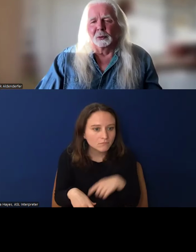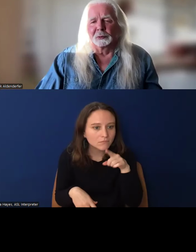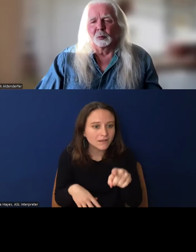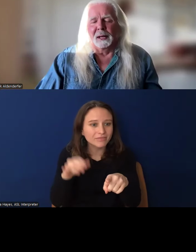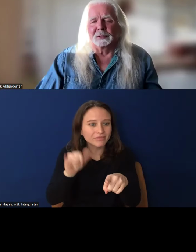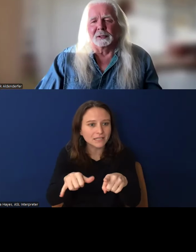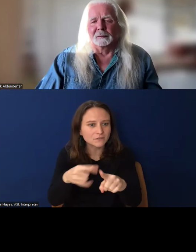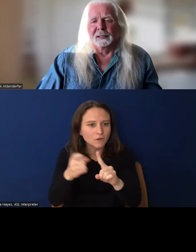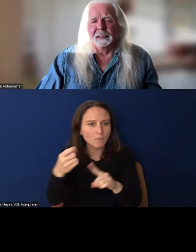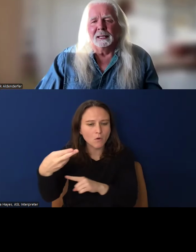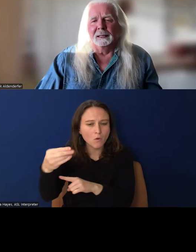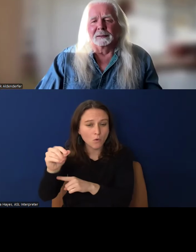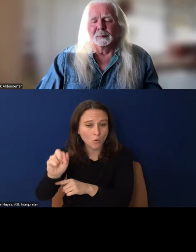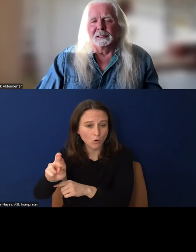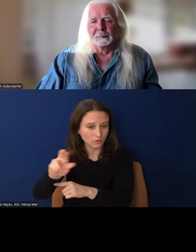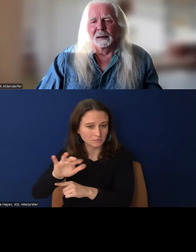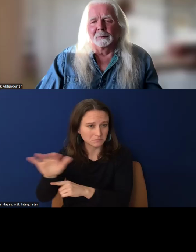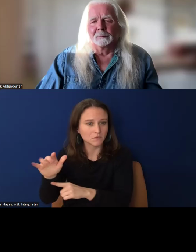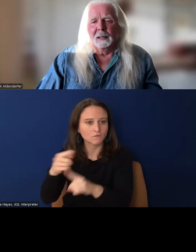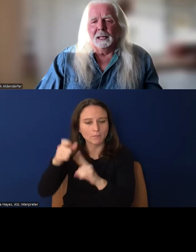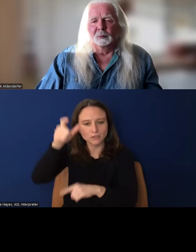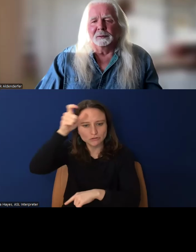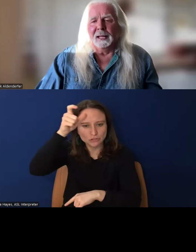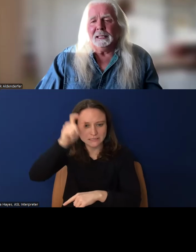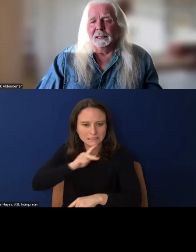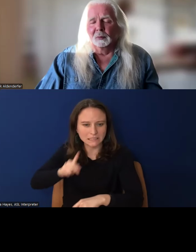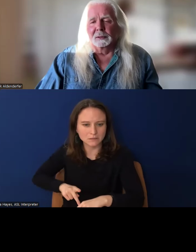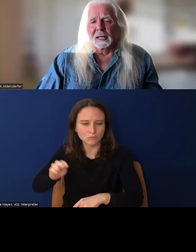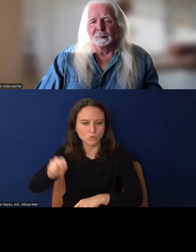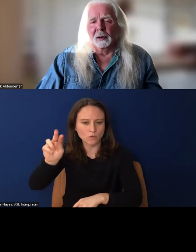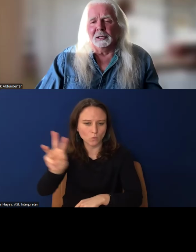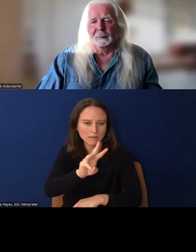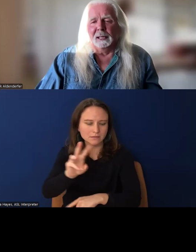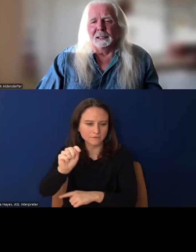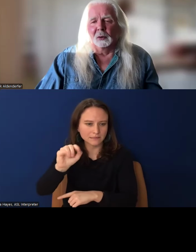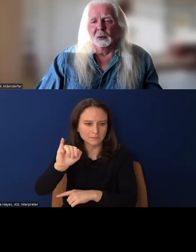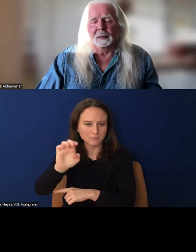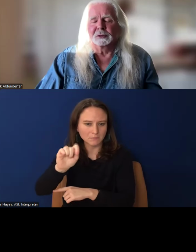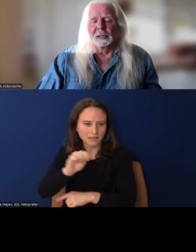from the northwest of the Tibetan Empire. And what they did was they brought him